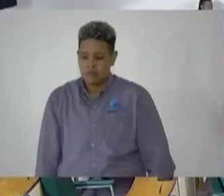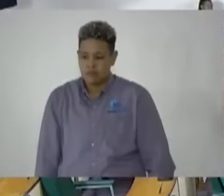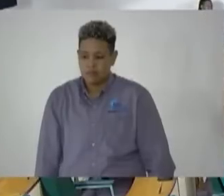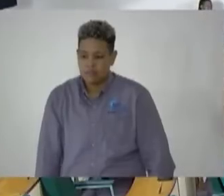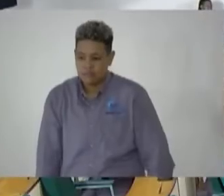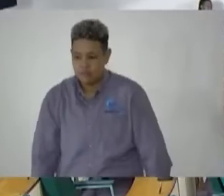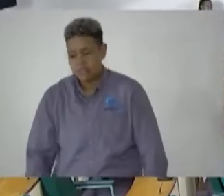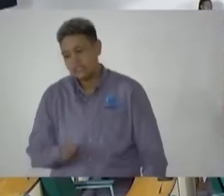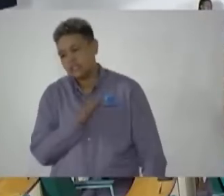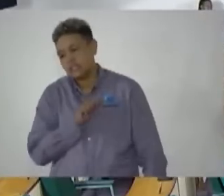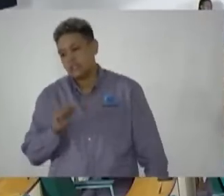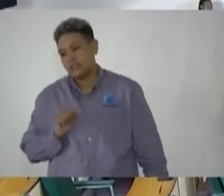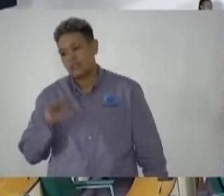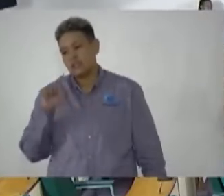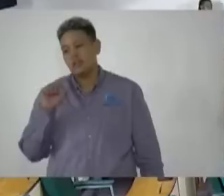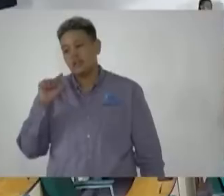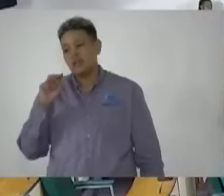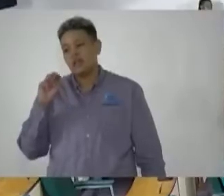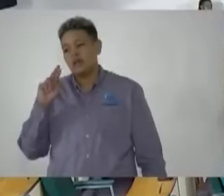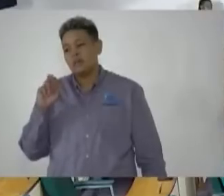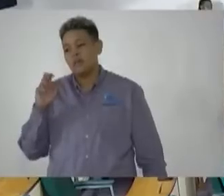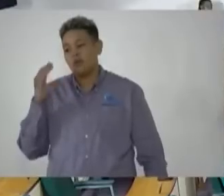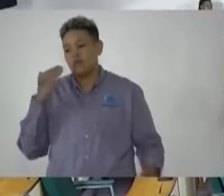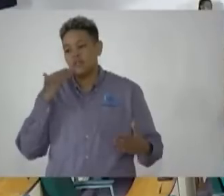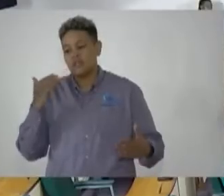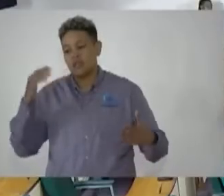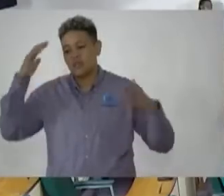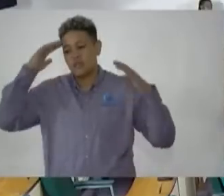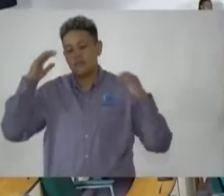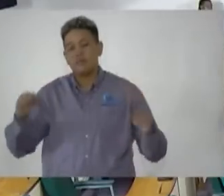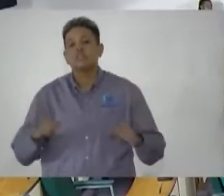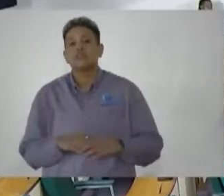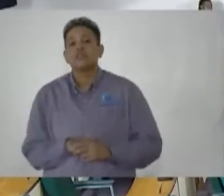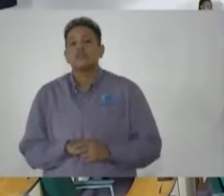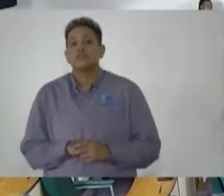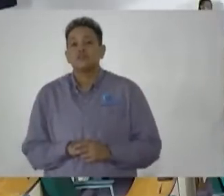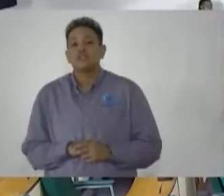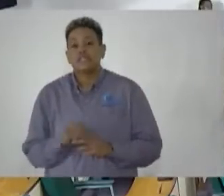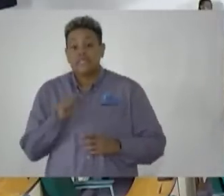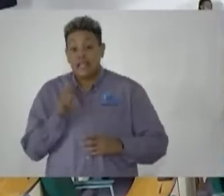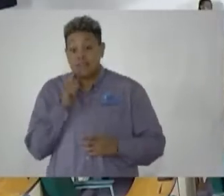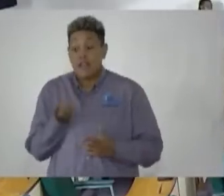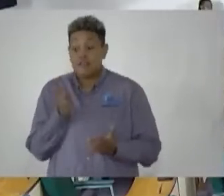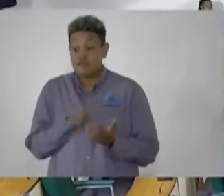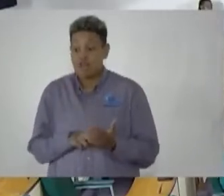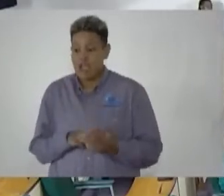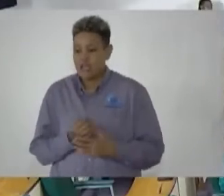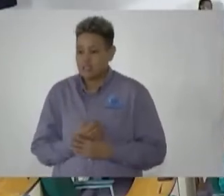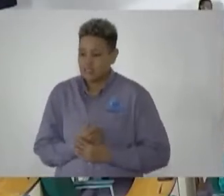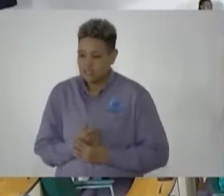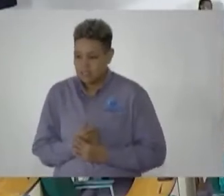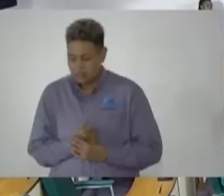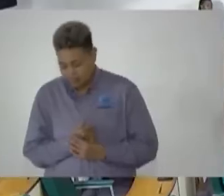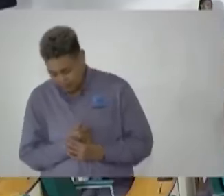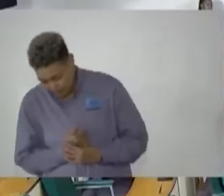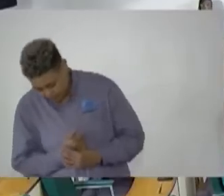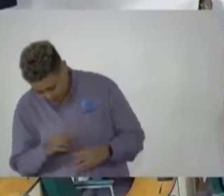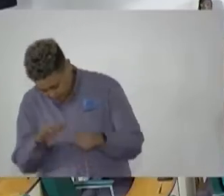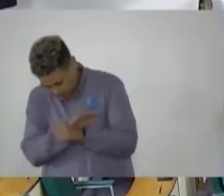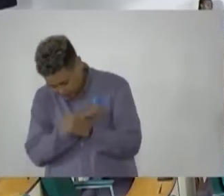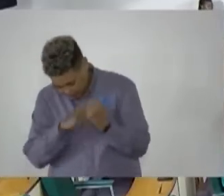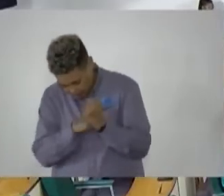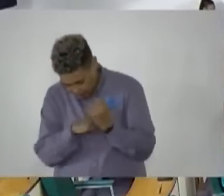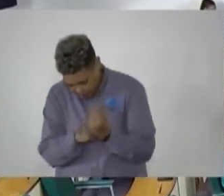Senator Longmore. Thank you, Mr. President. I rise in full